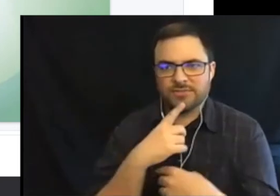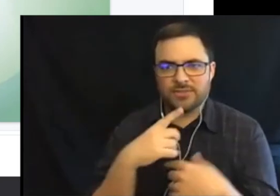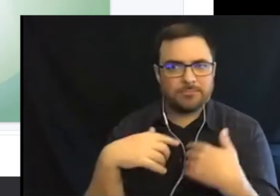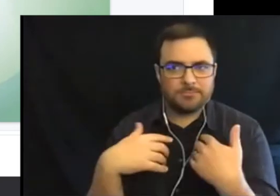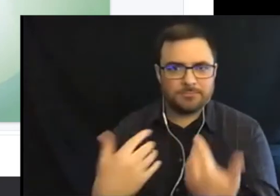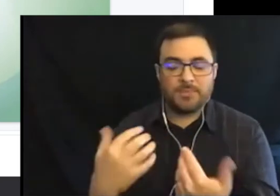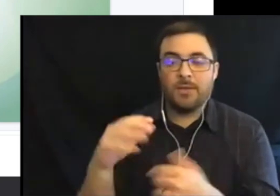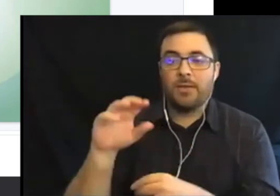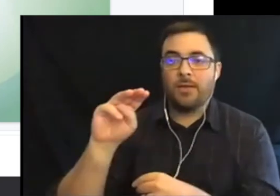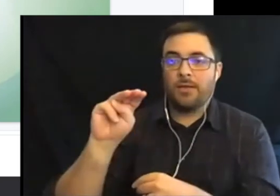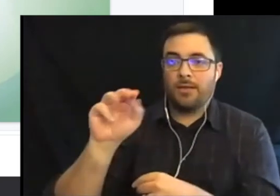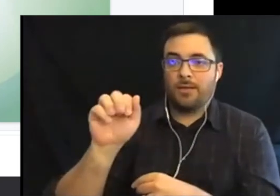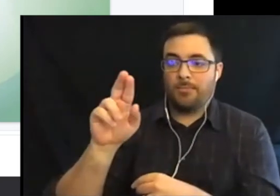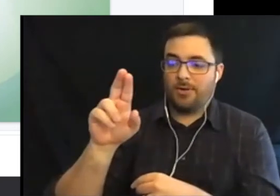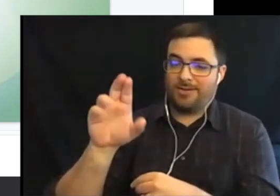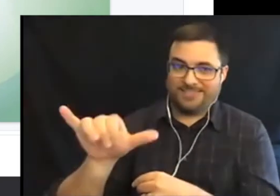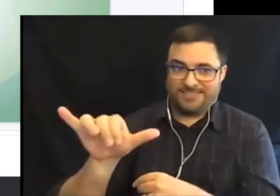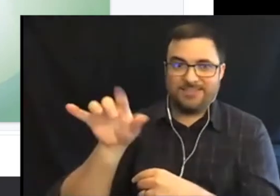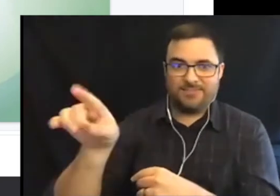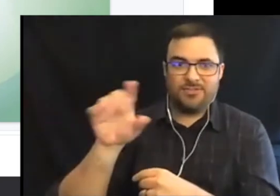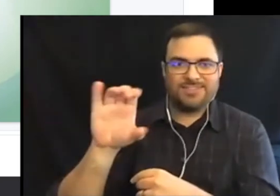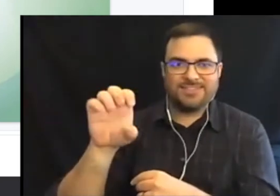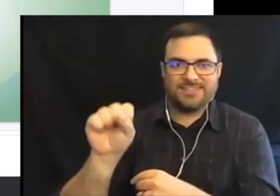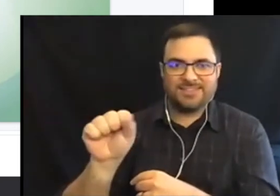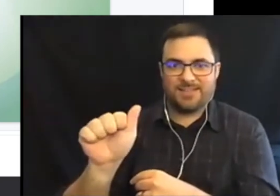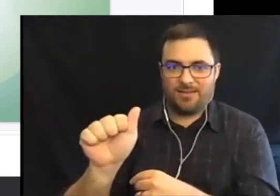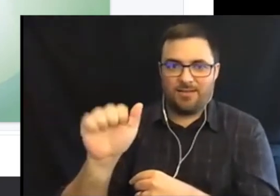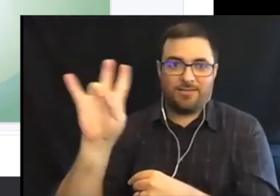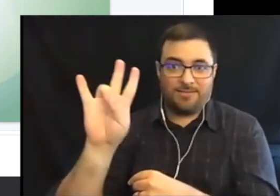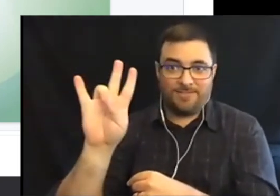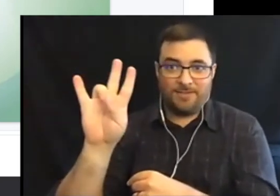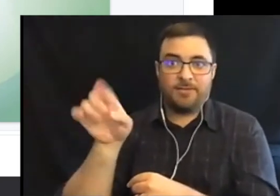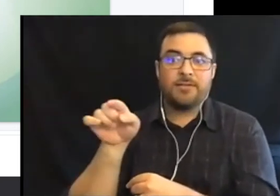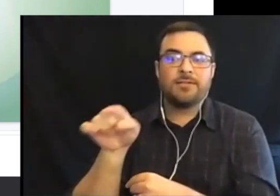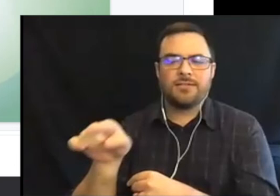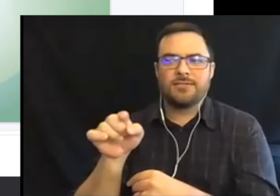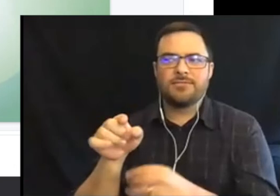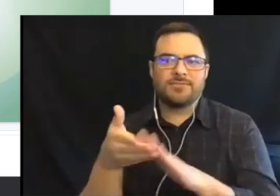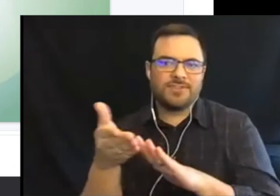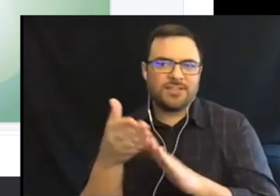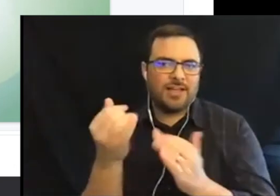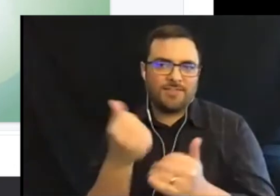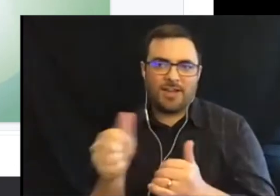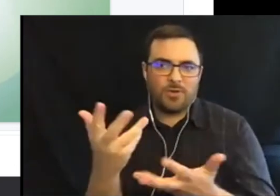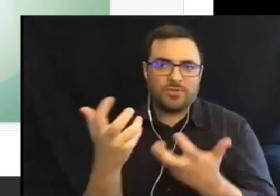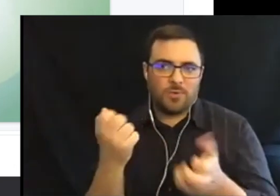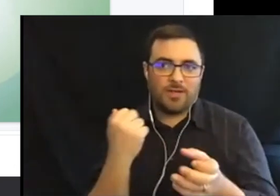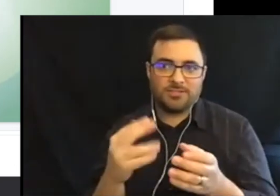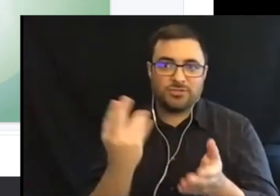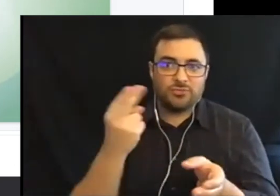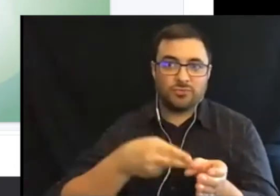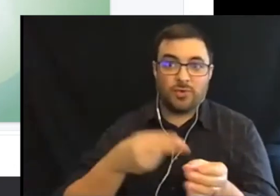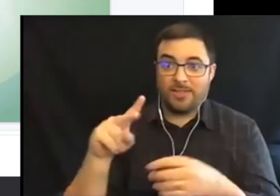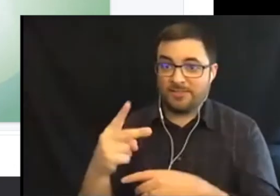Marcy from CISA 7 is the one that is leading it and facilitating it. And she said, if anybody still wanted to join for the second